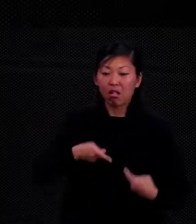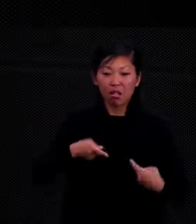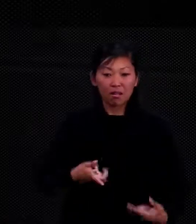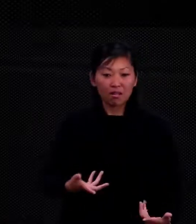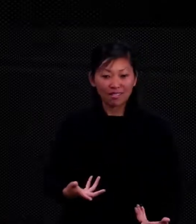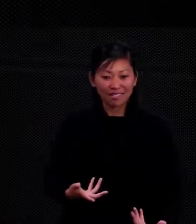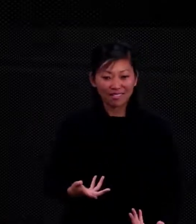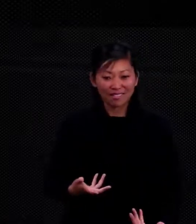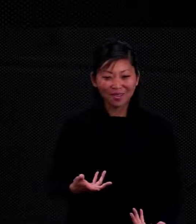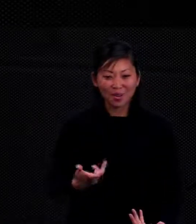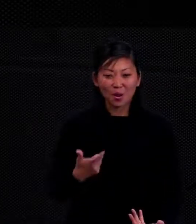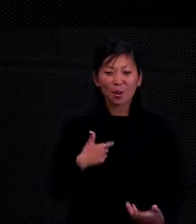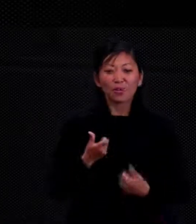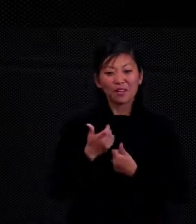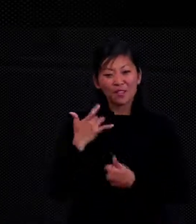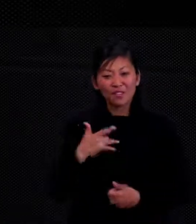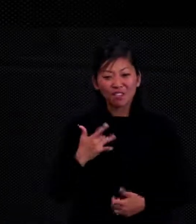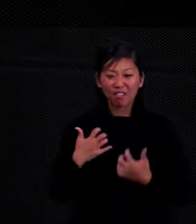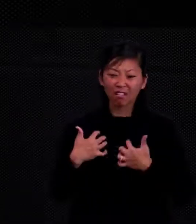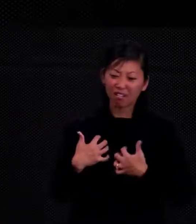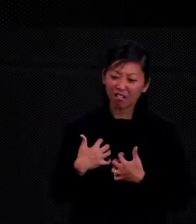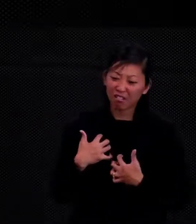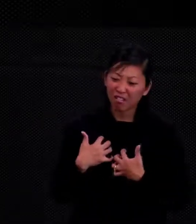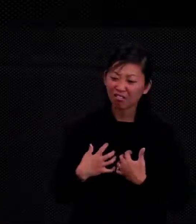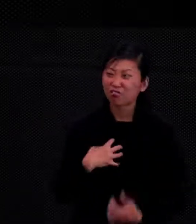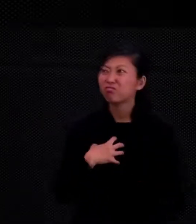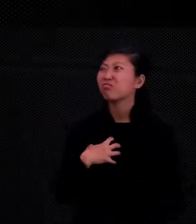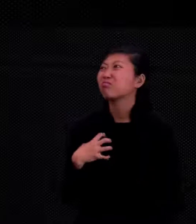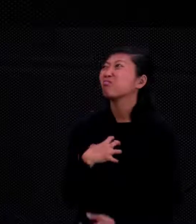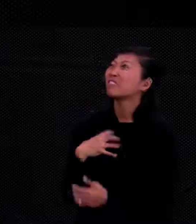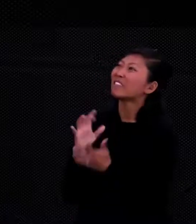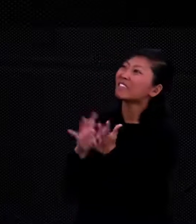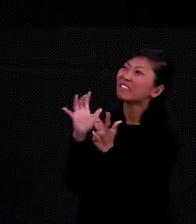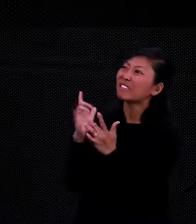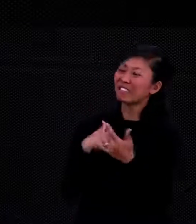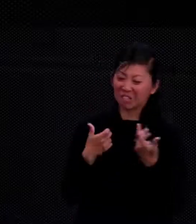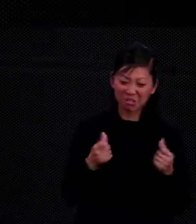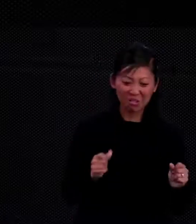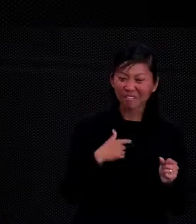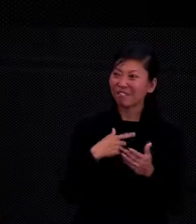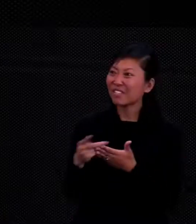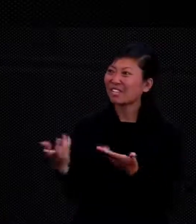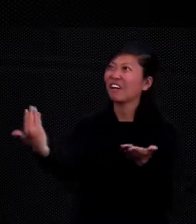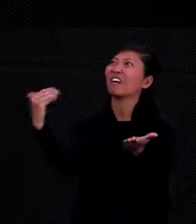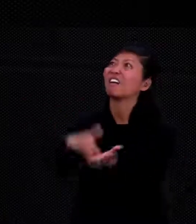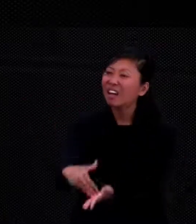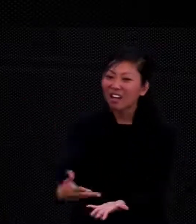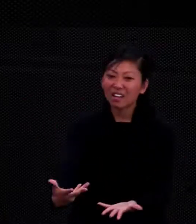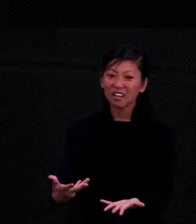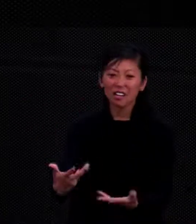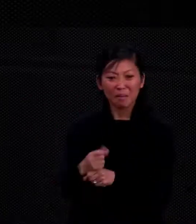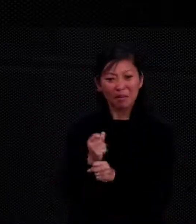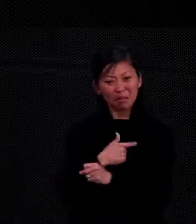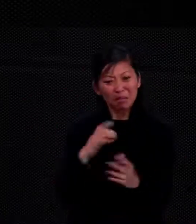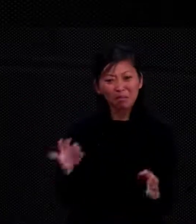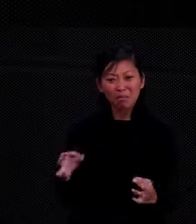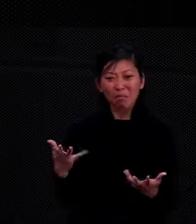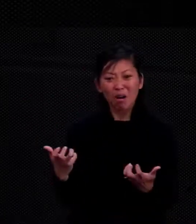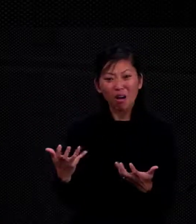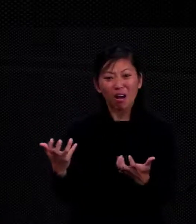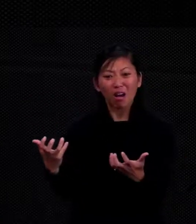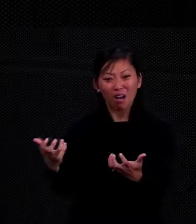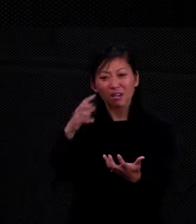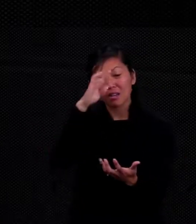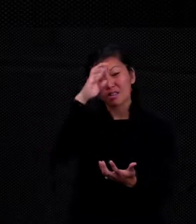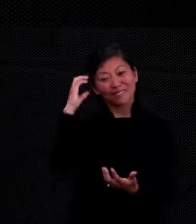Causing in us an aching, a groaning, Jesus, would you just make me the way that I'm supposed to be? Do you feel that? I feel that every